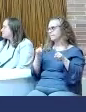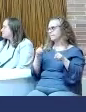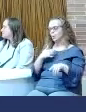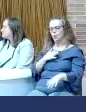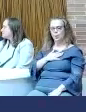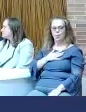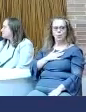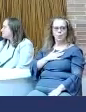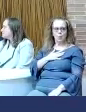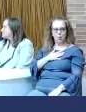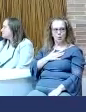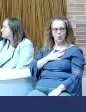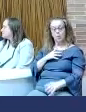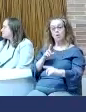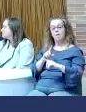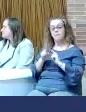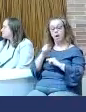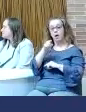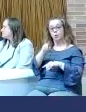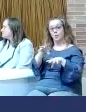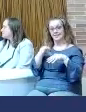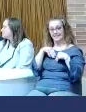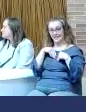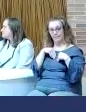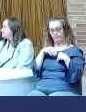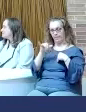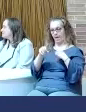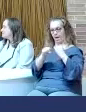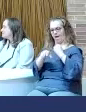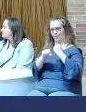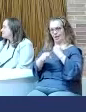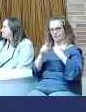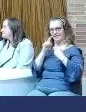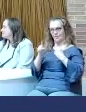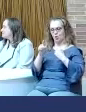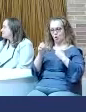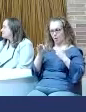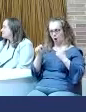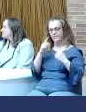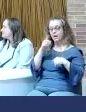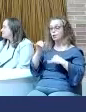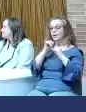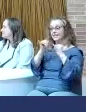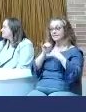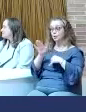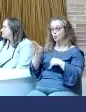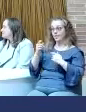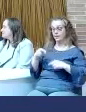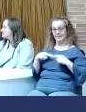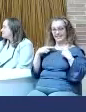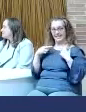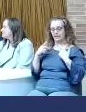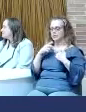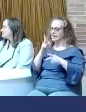you but when you're taking that listing when you're interviewing that tenant keep that